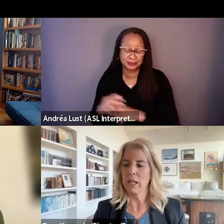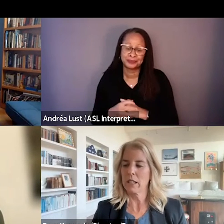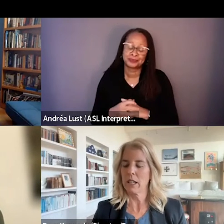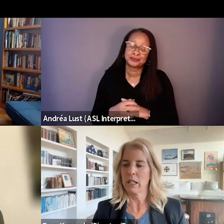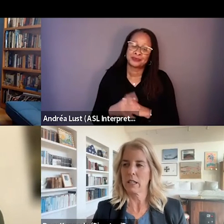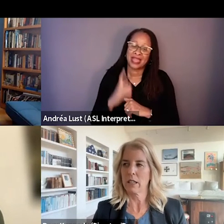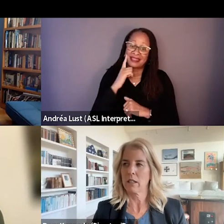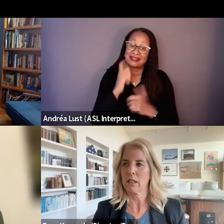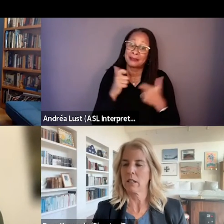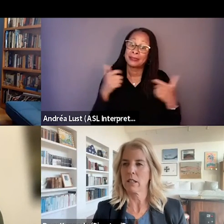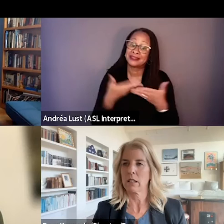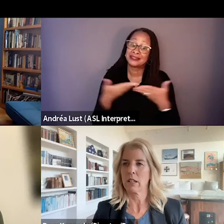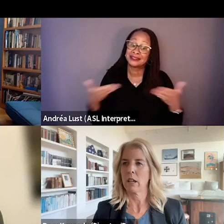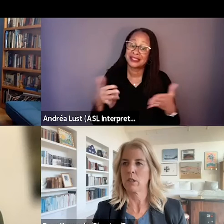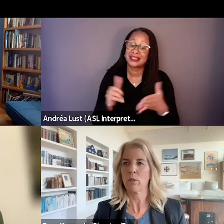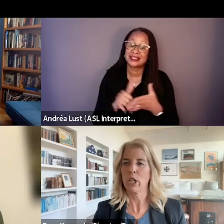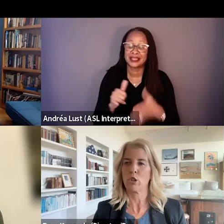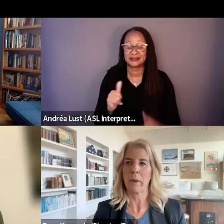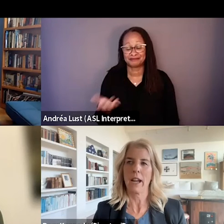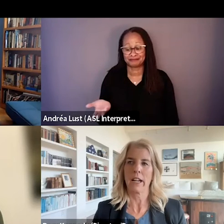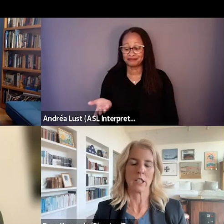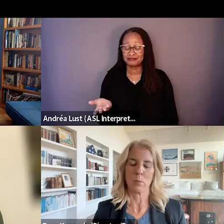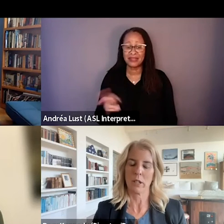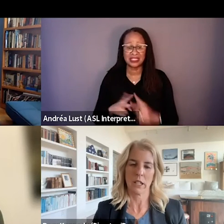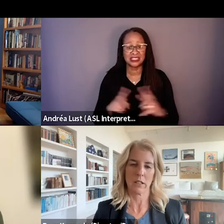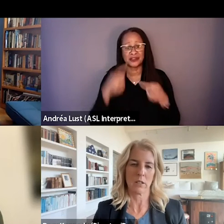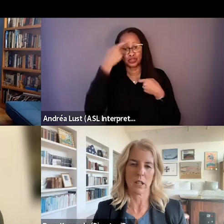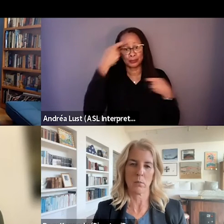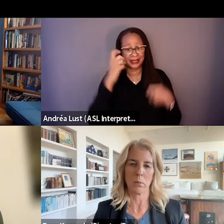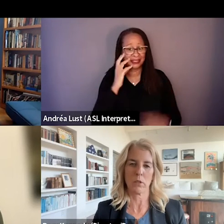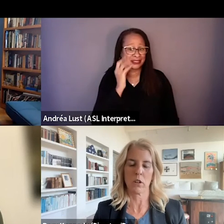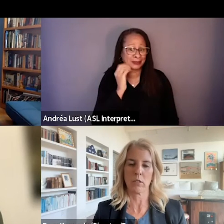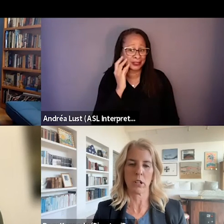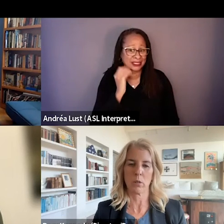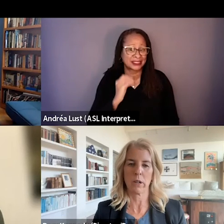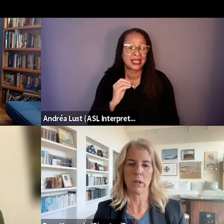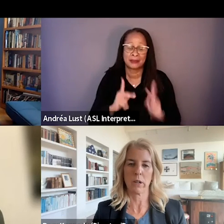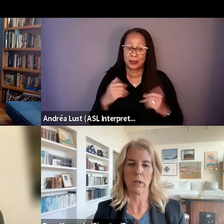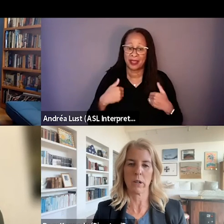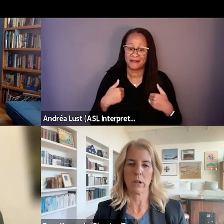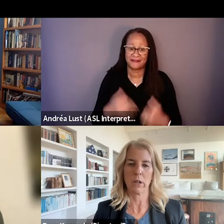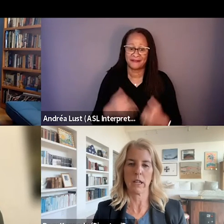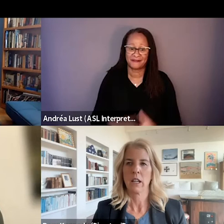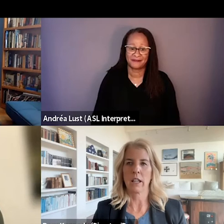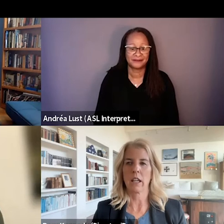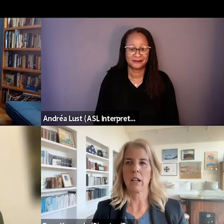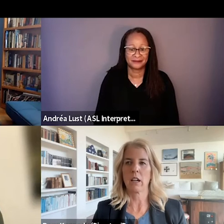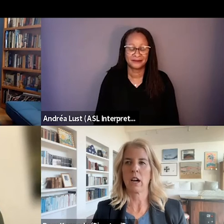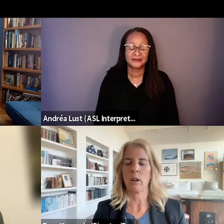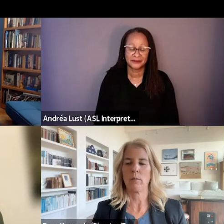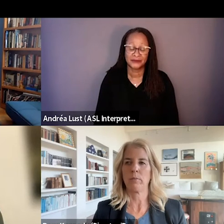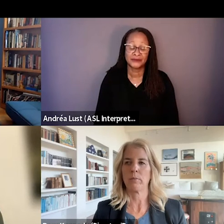think the biggest thing is that this is just, you know, it's a very traumatic experience that people have gone through, right?